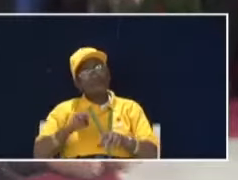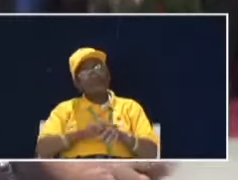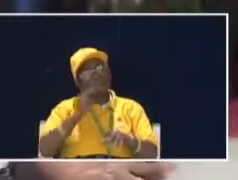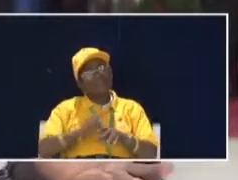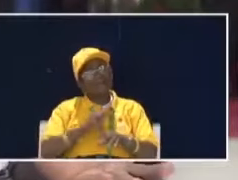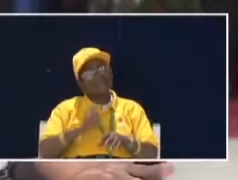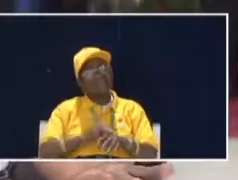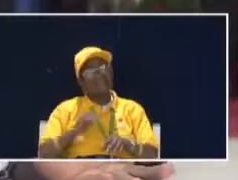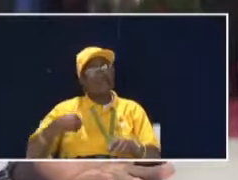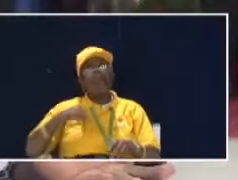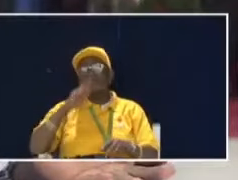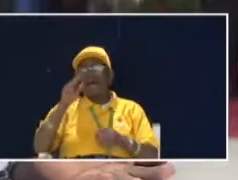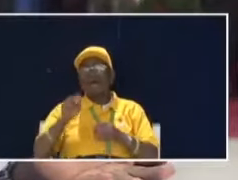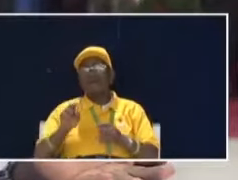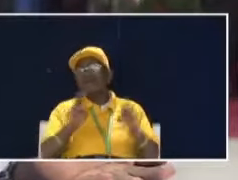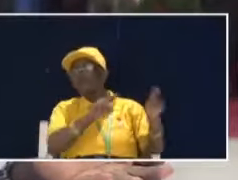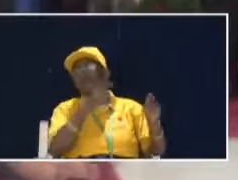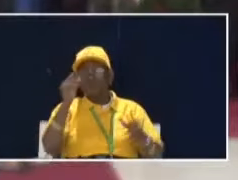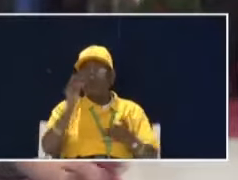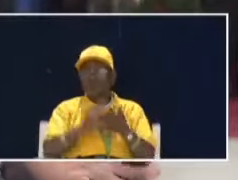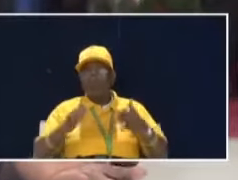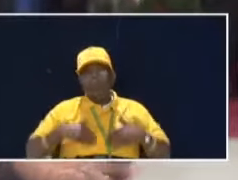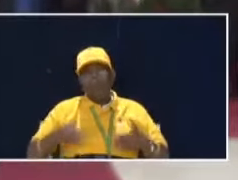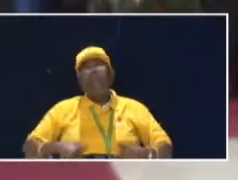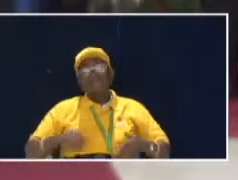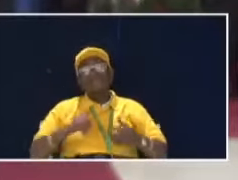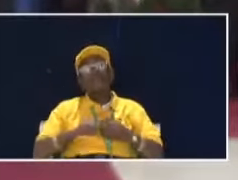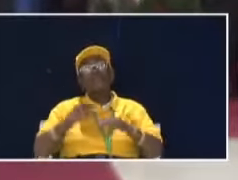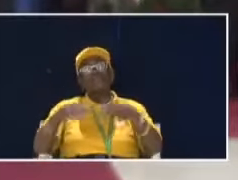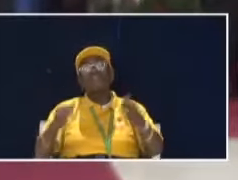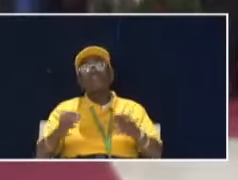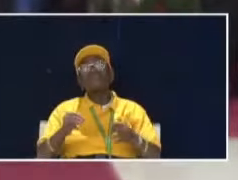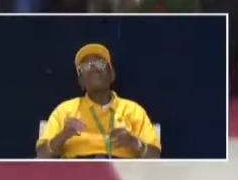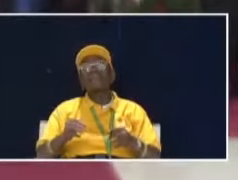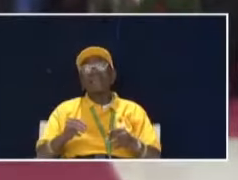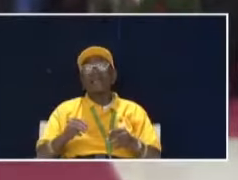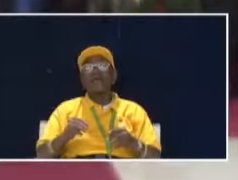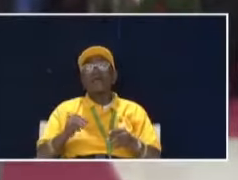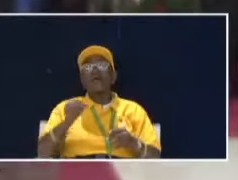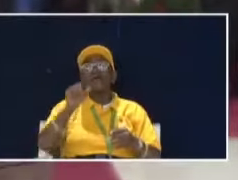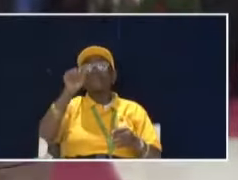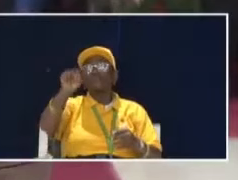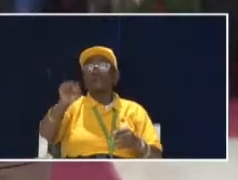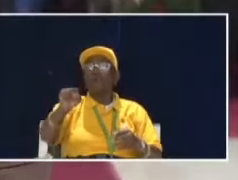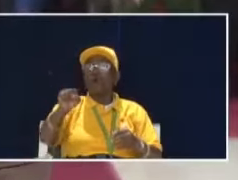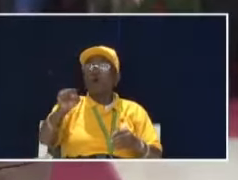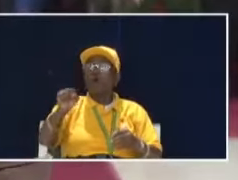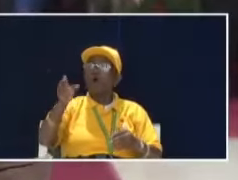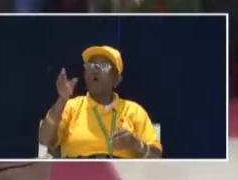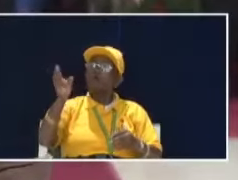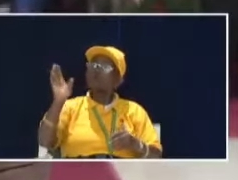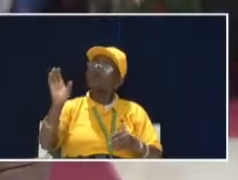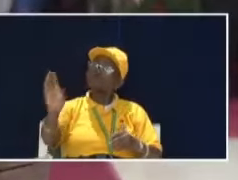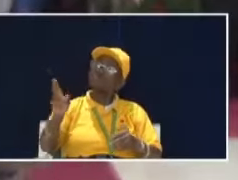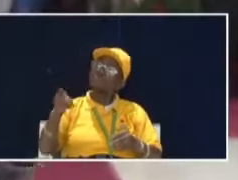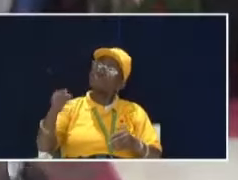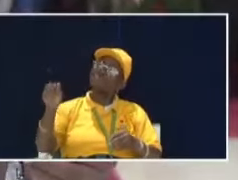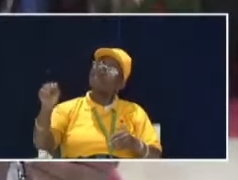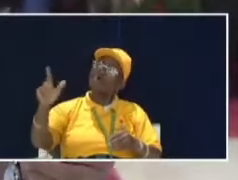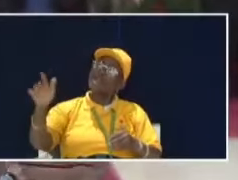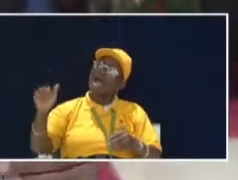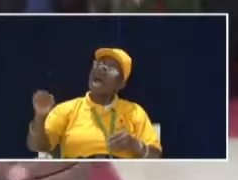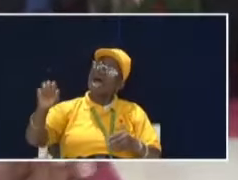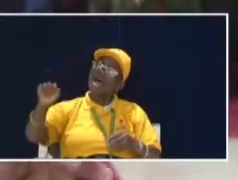mathematics to give a scholarship to. We don't know what happened to your application. I said, is that so? You want me